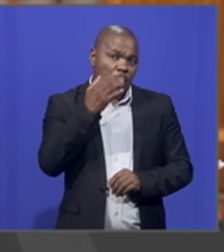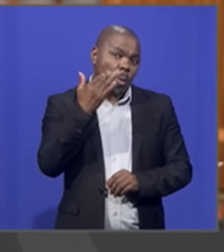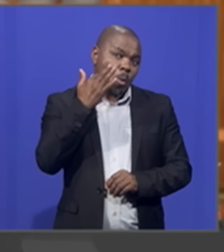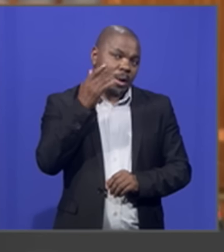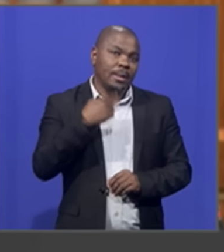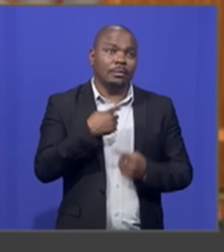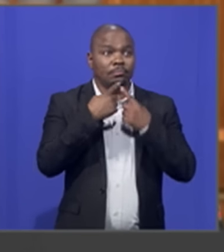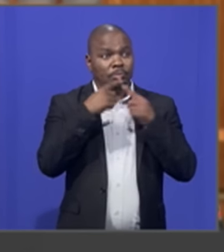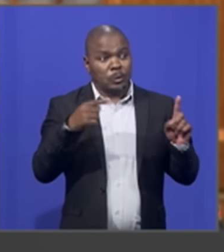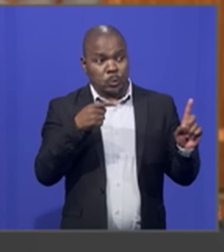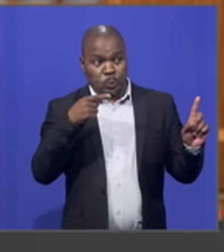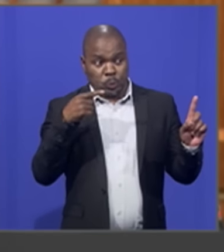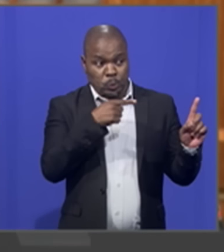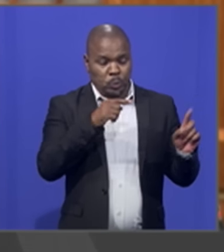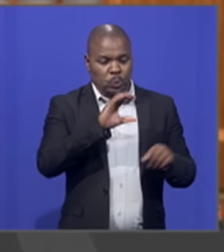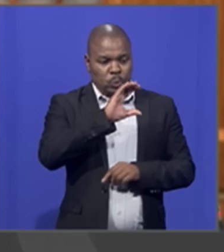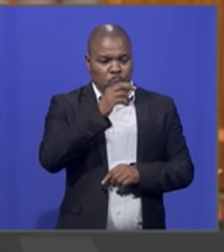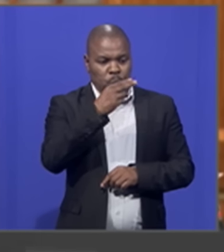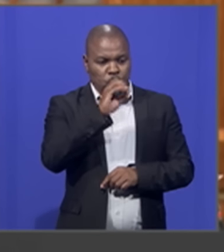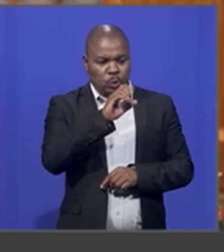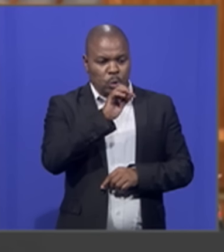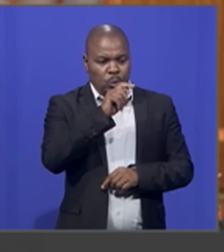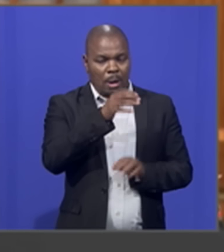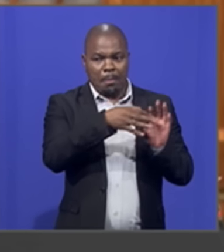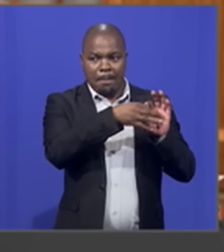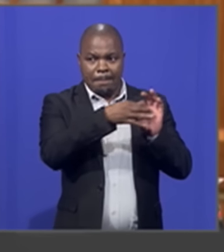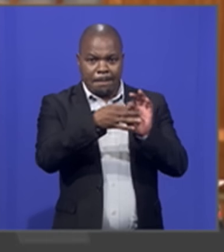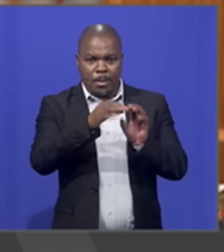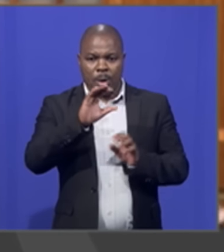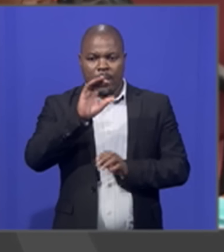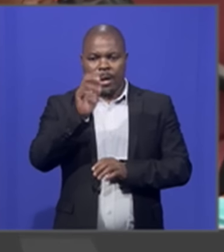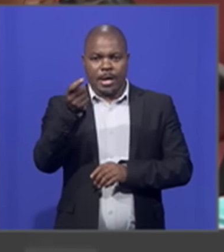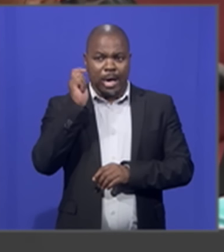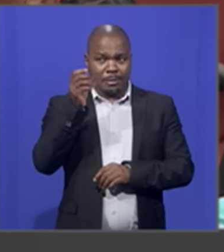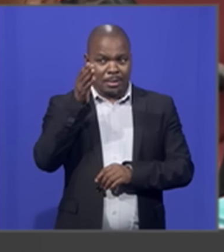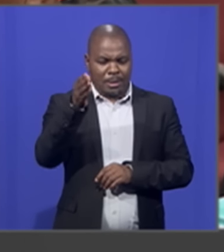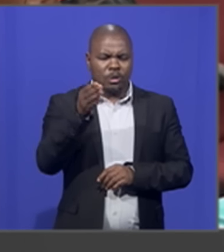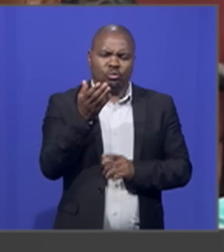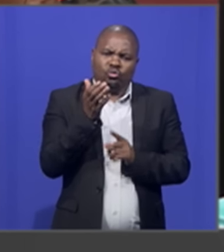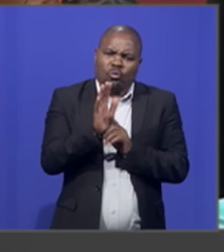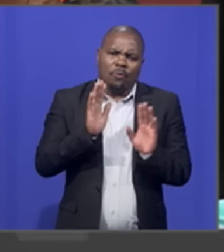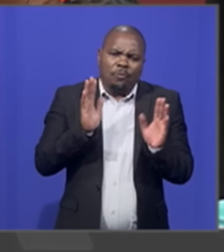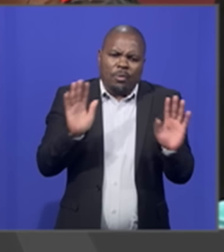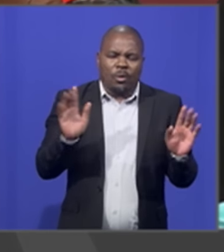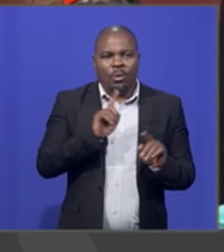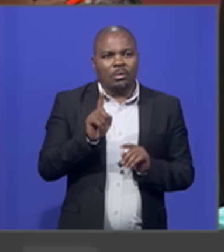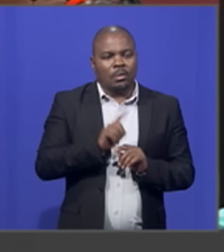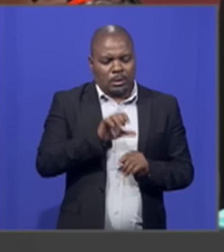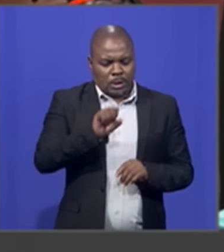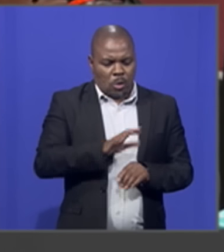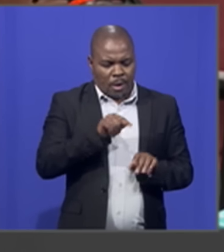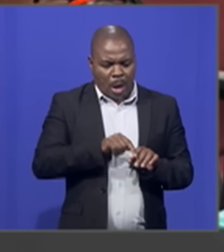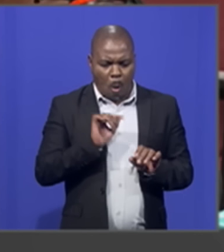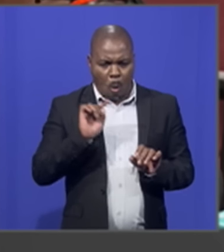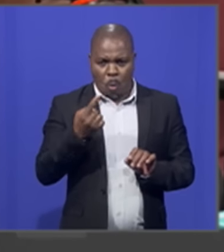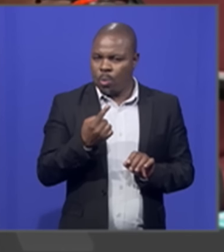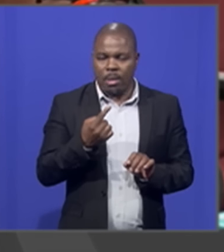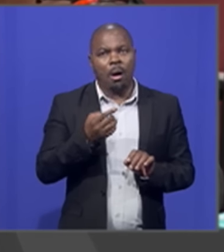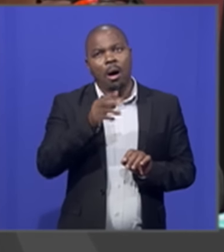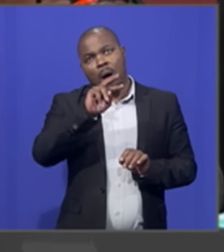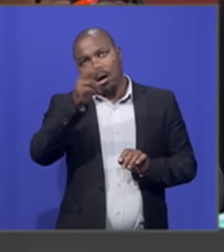hore Cholota o na le maqhama Kenya e ne le ho bontsha fela hore o na le maqhama ka ntle ho Afrika Borwa mme seo ha